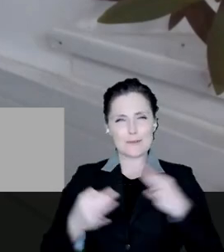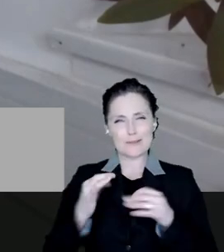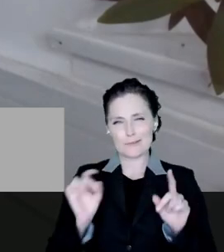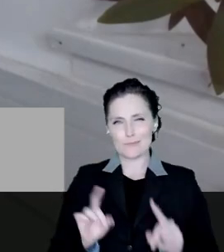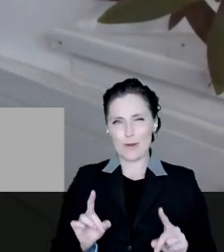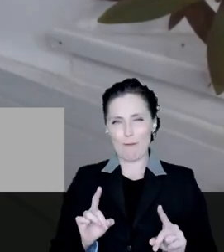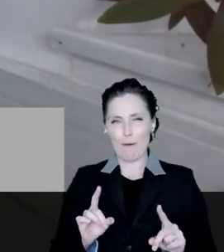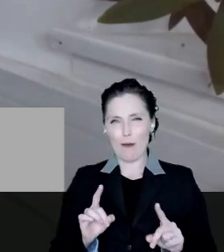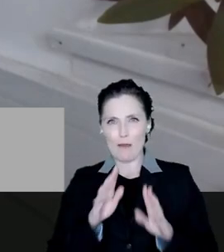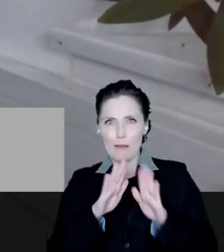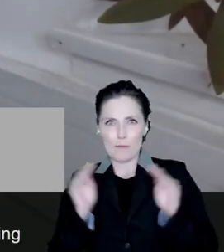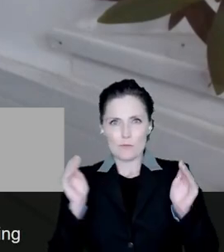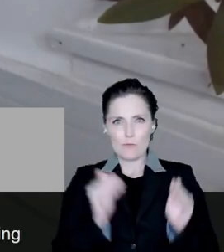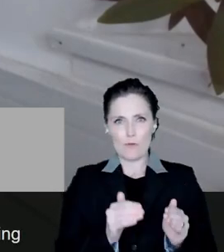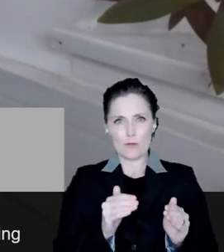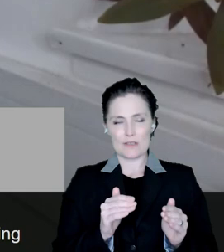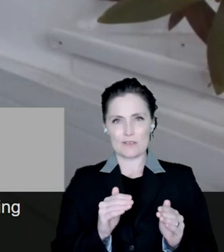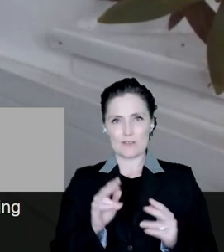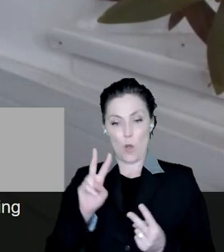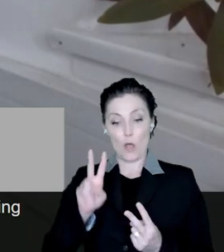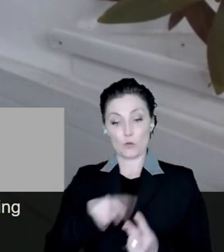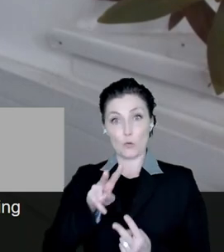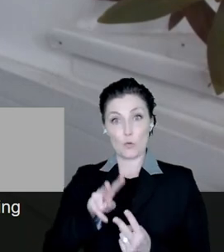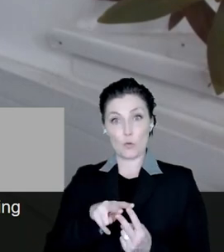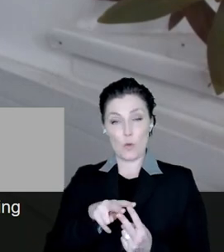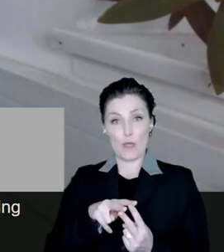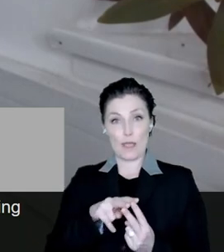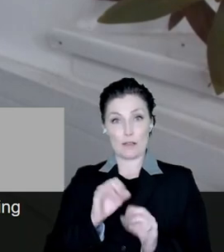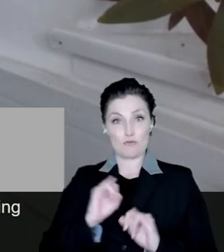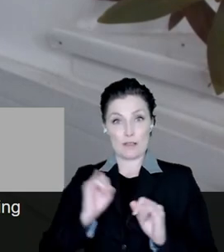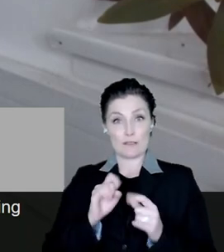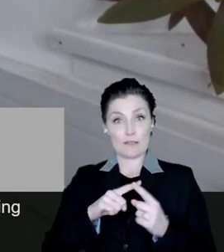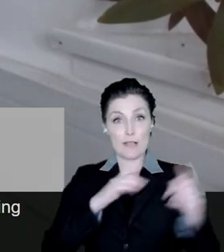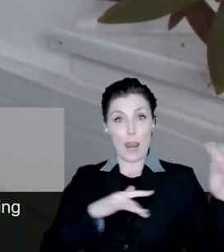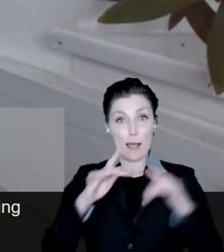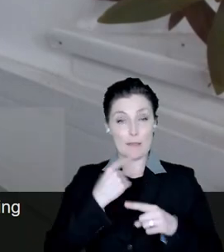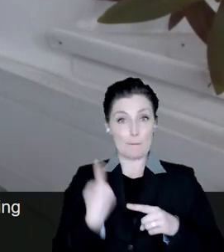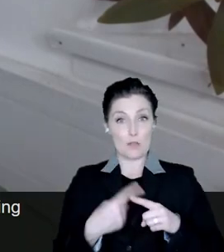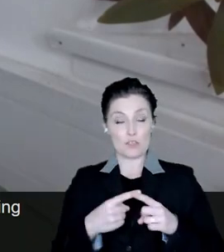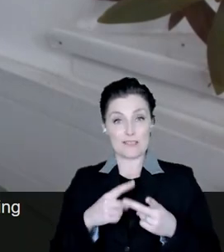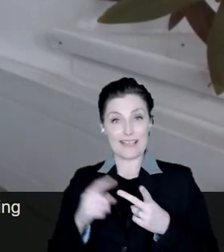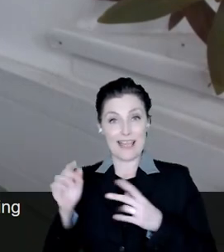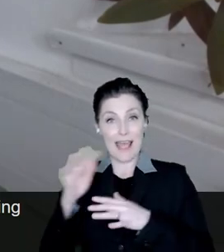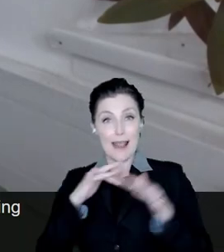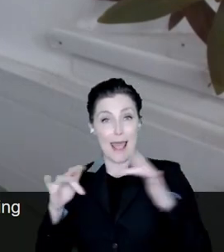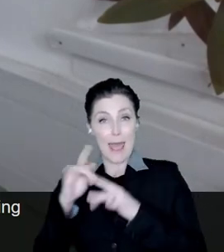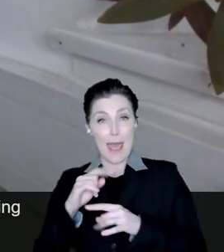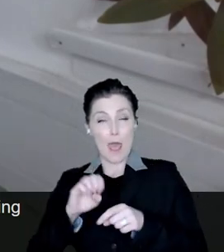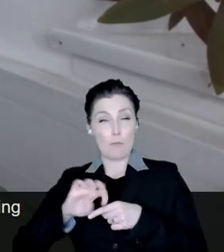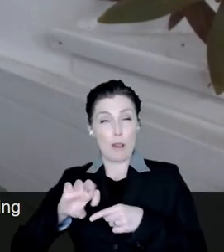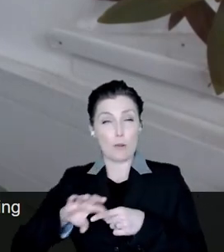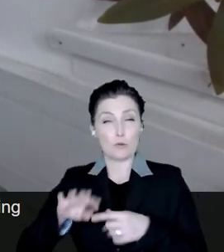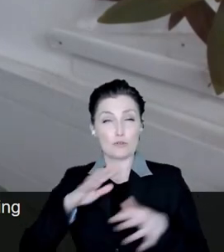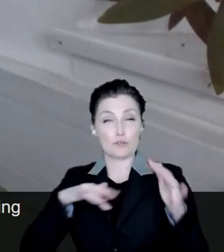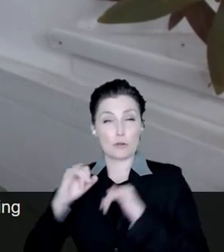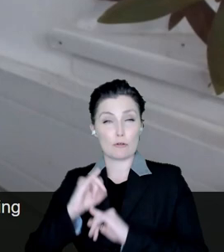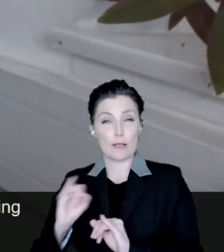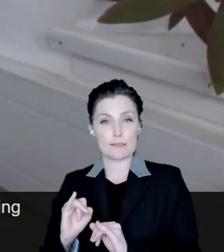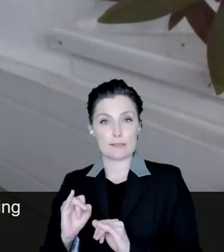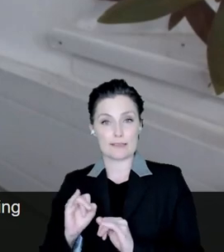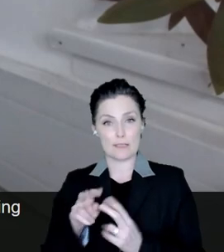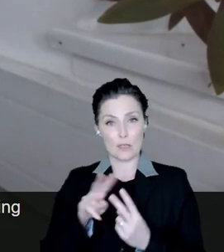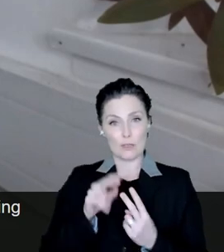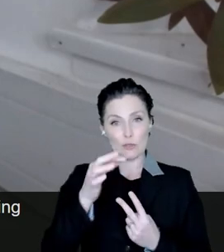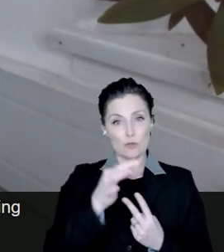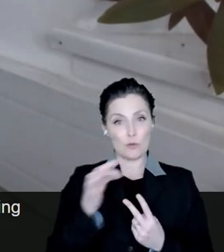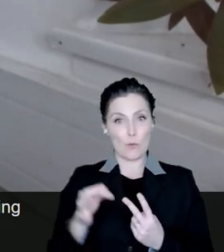attention to our twin crises, the climate emergency and our air pollution crisis. But what the two questions suggest is these two things